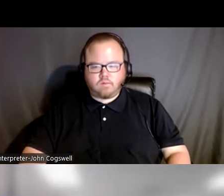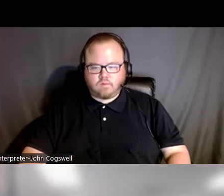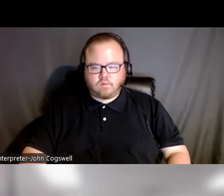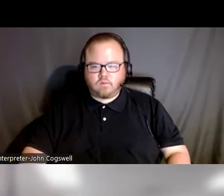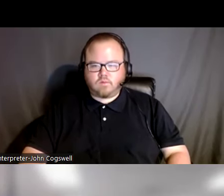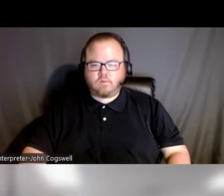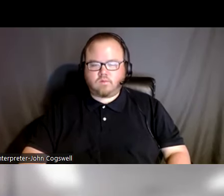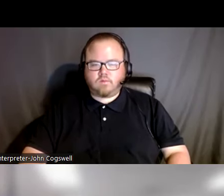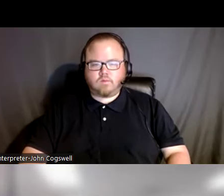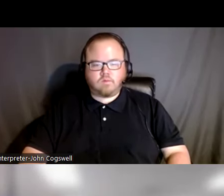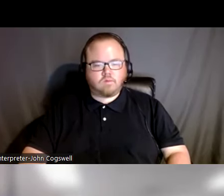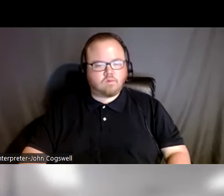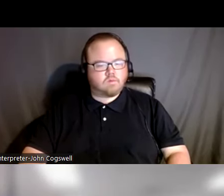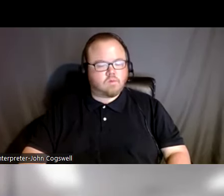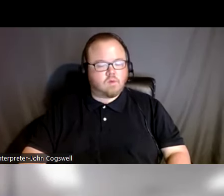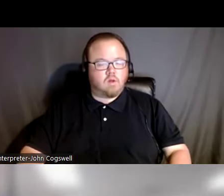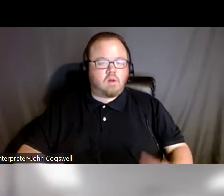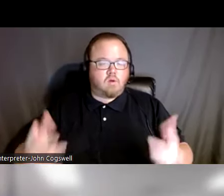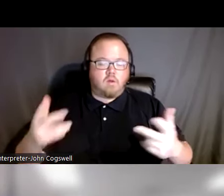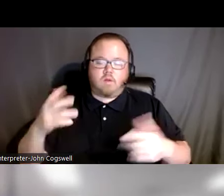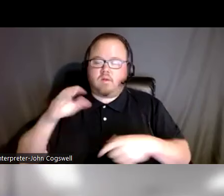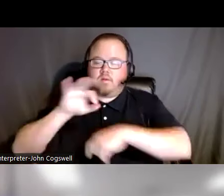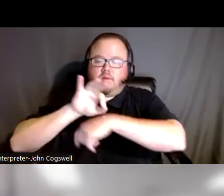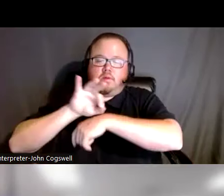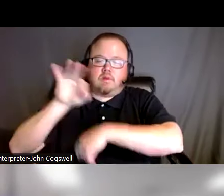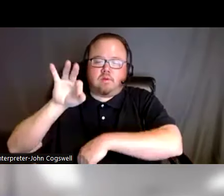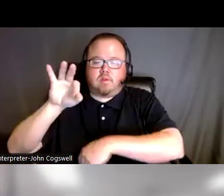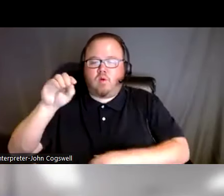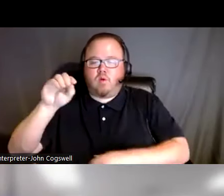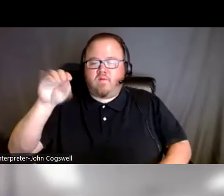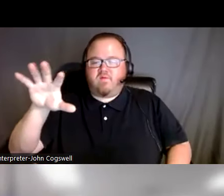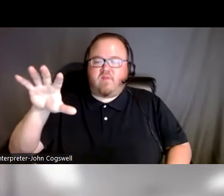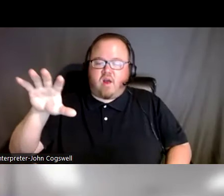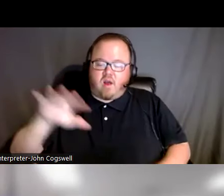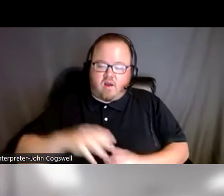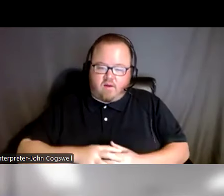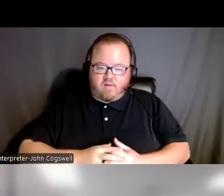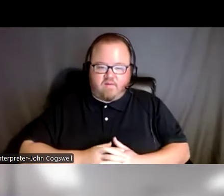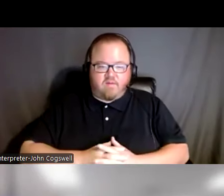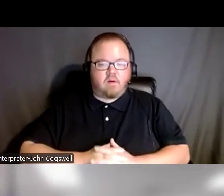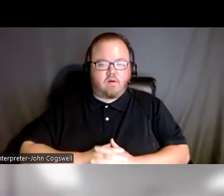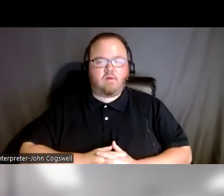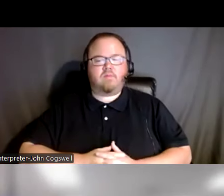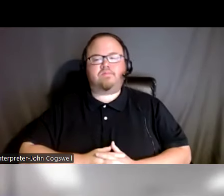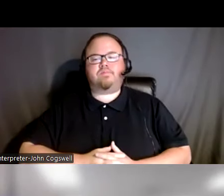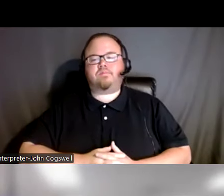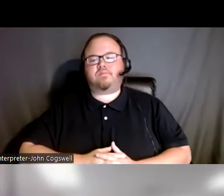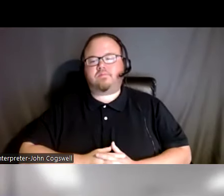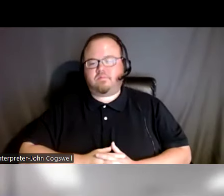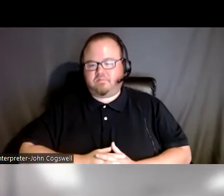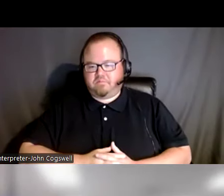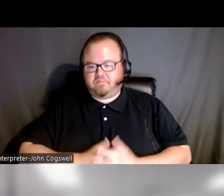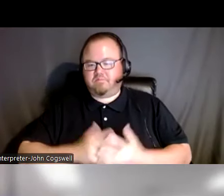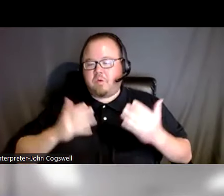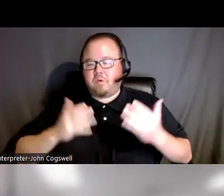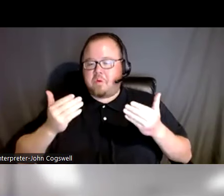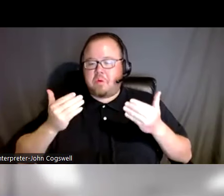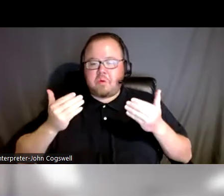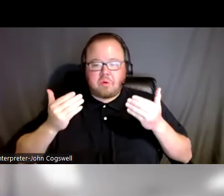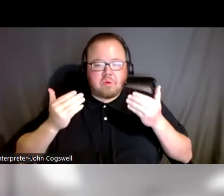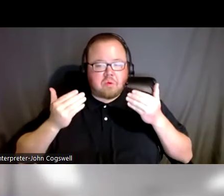Okay. Well, it's 9:05, so I think it's a good time to start.